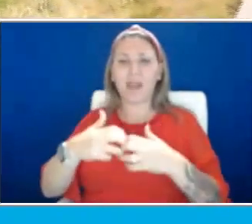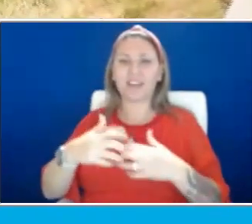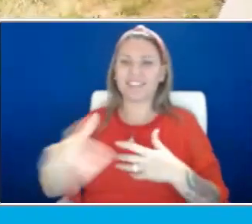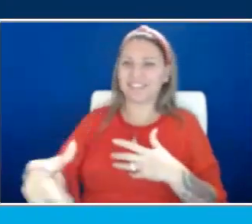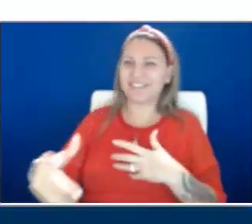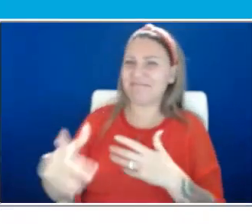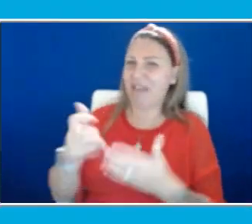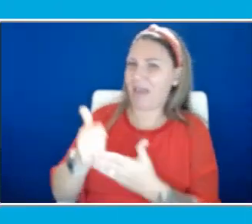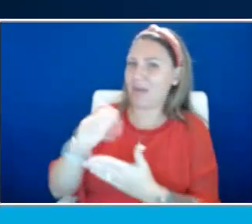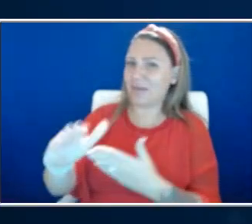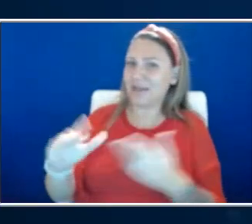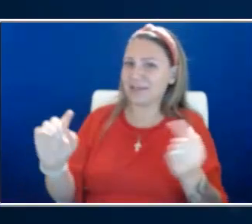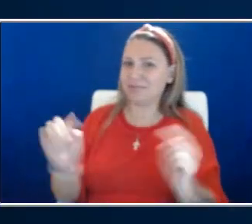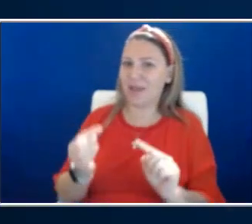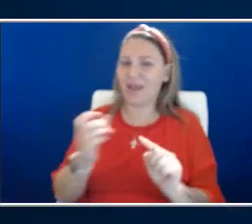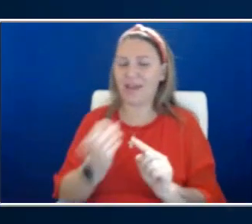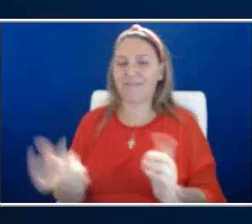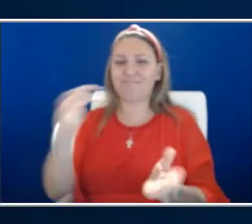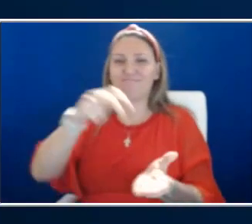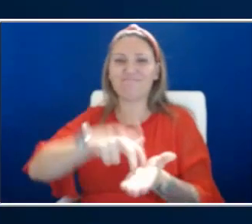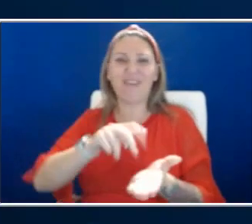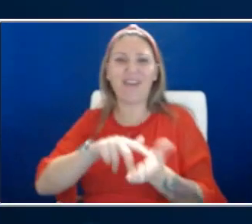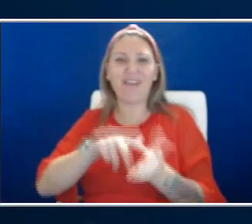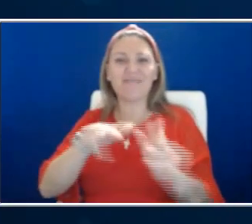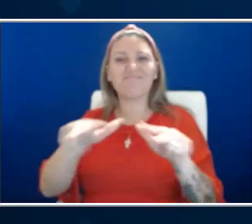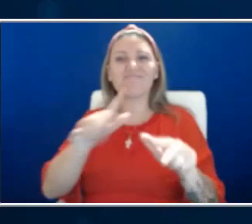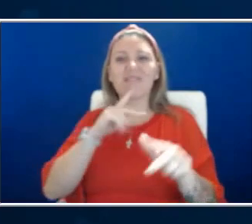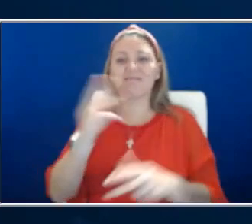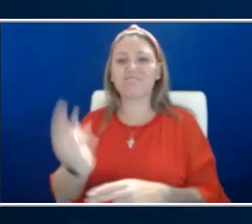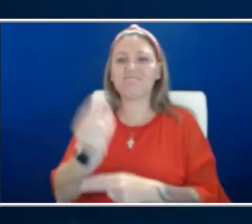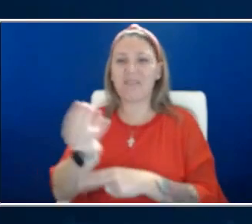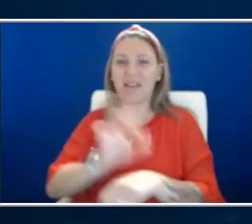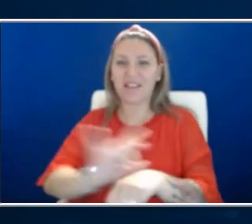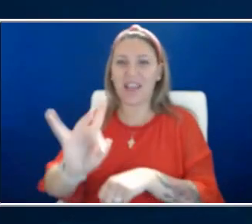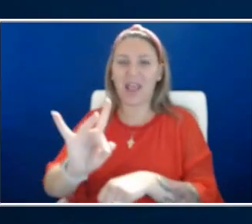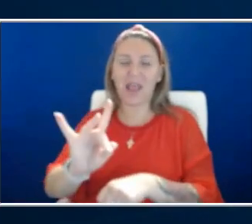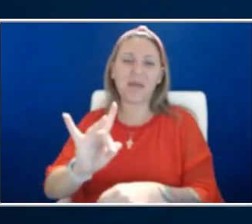him back on his feet. That's Monday at 8 on the Morning Medical Update.